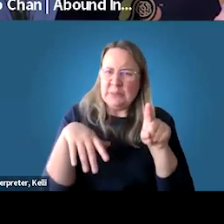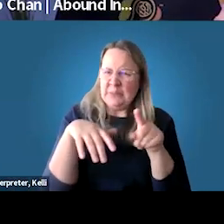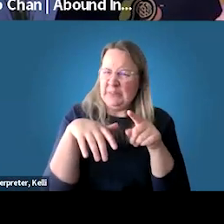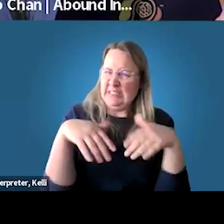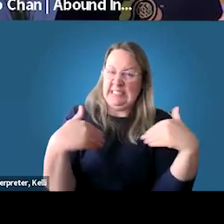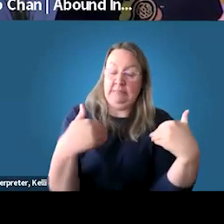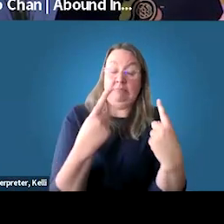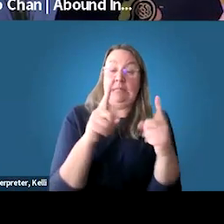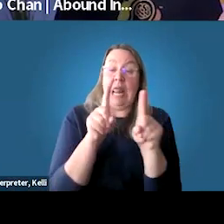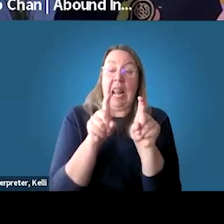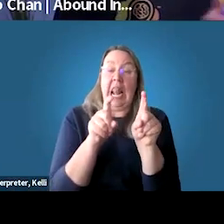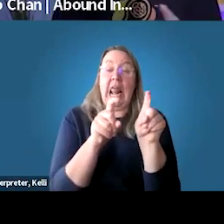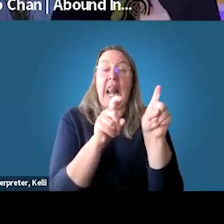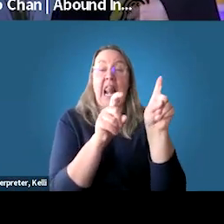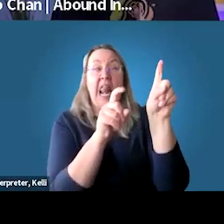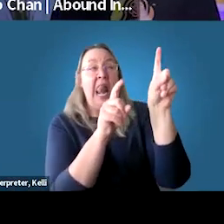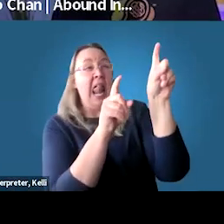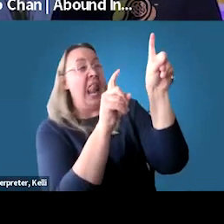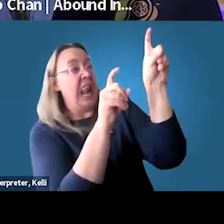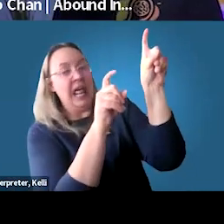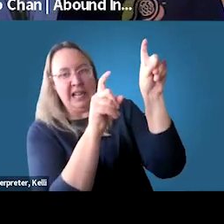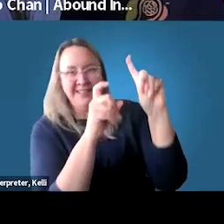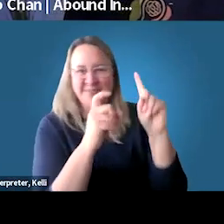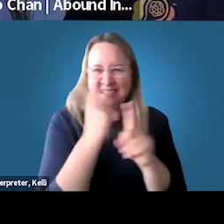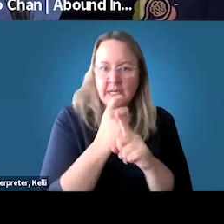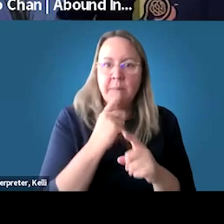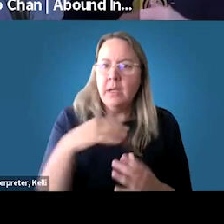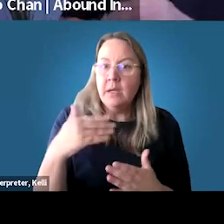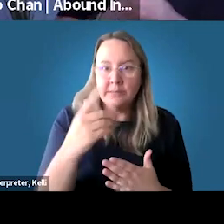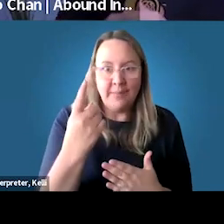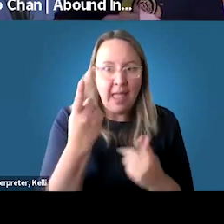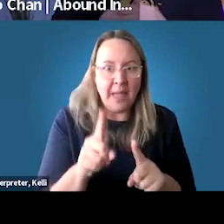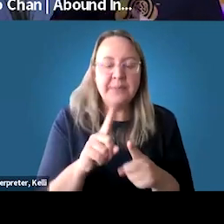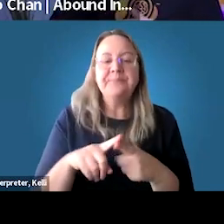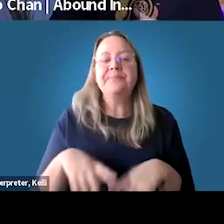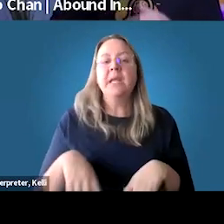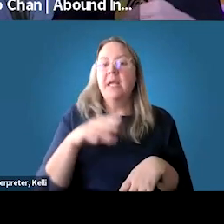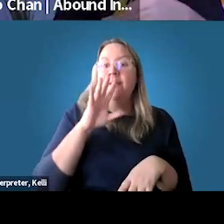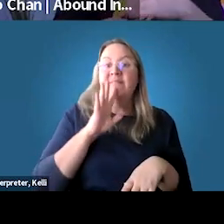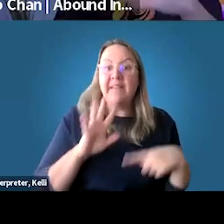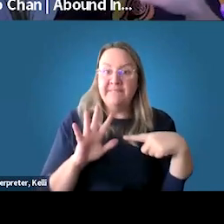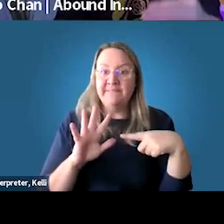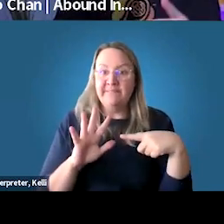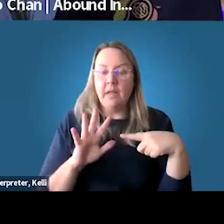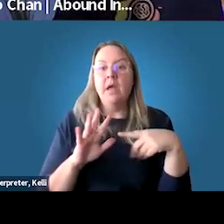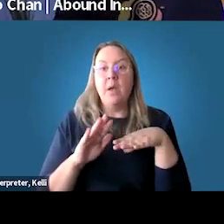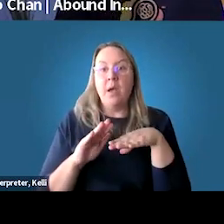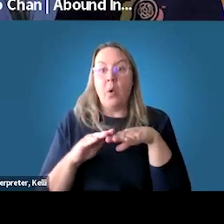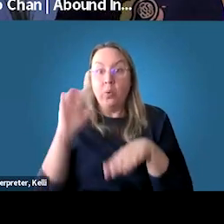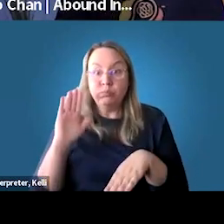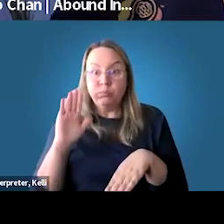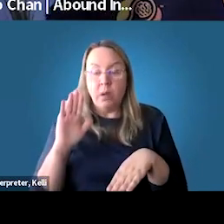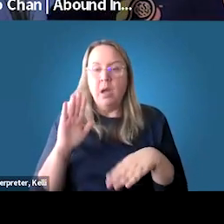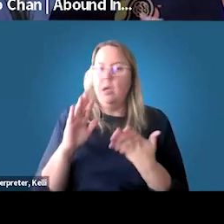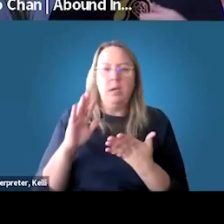lot of question asking, right? But something happens. After the age of 5, questioning drops off dramatically.